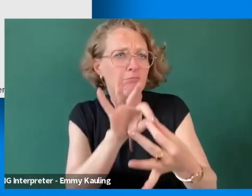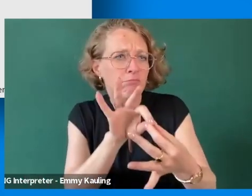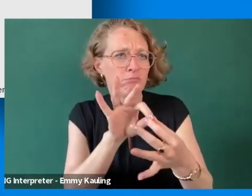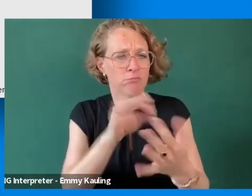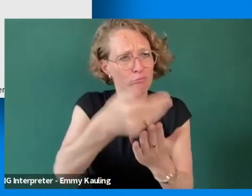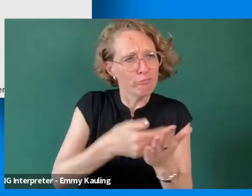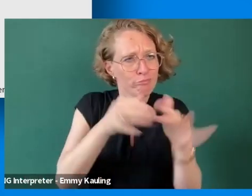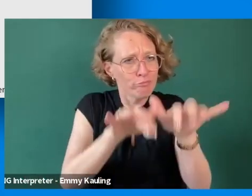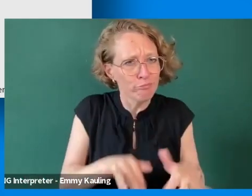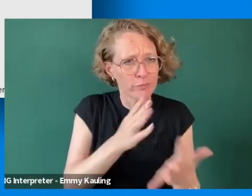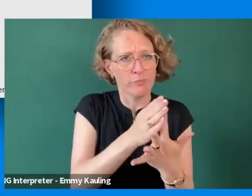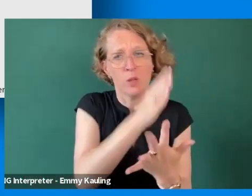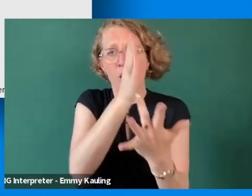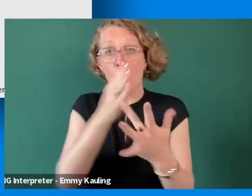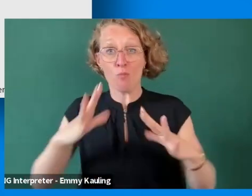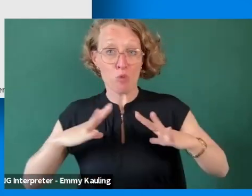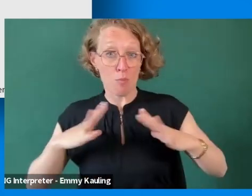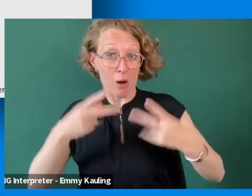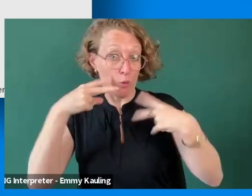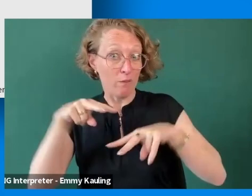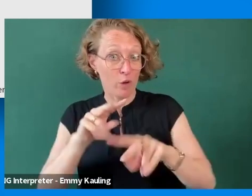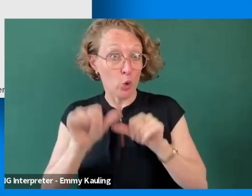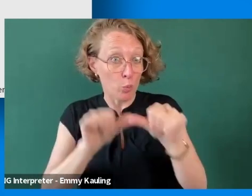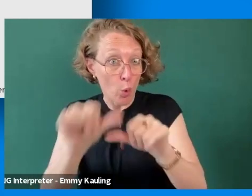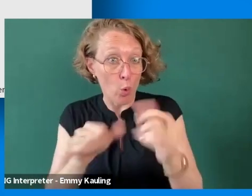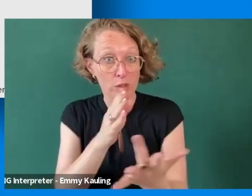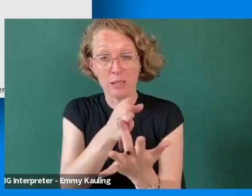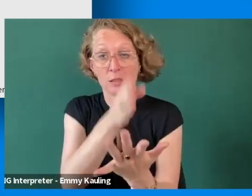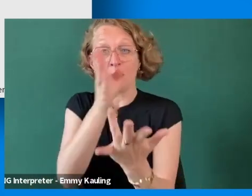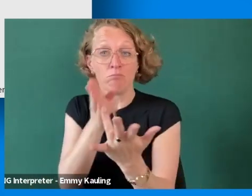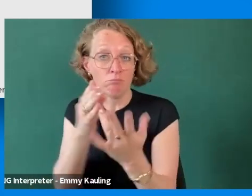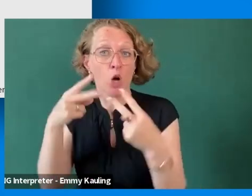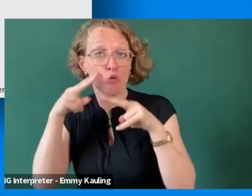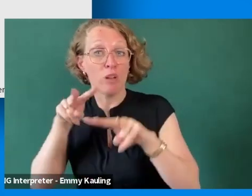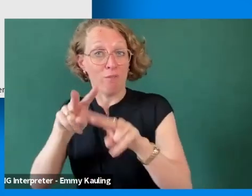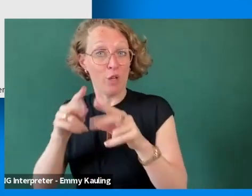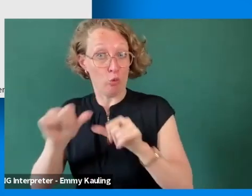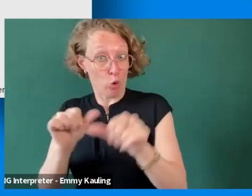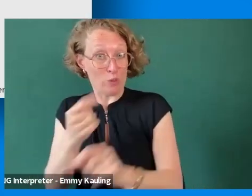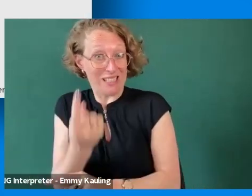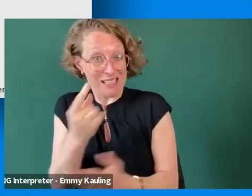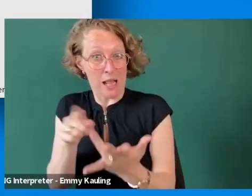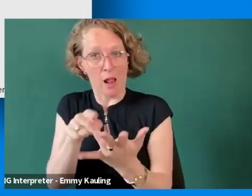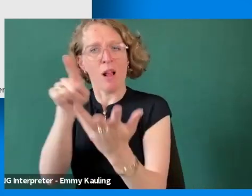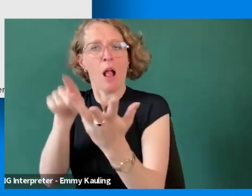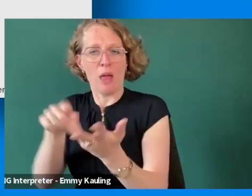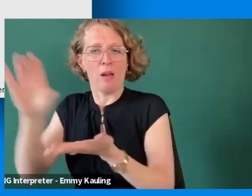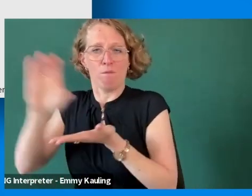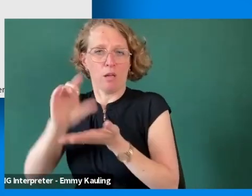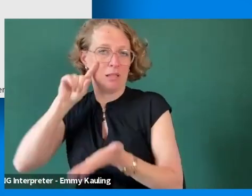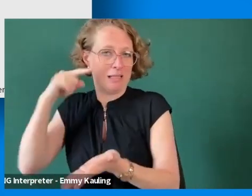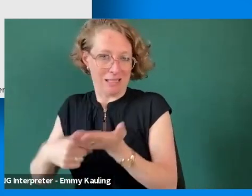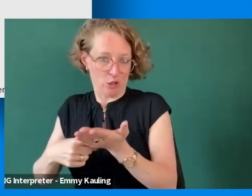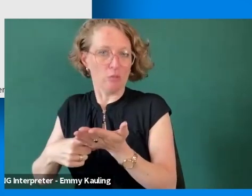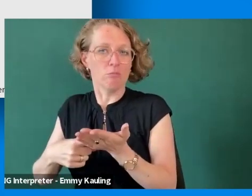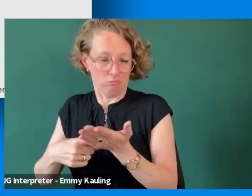to preparing the review process, and then the review process itself happens, and then funding decisions are taken on the basis of